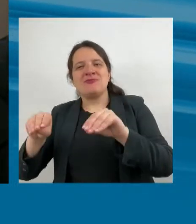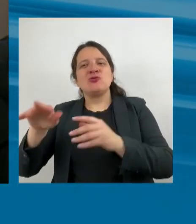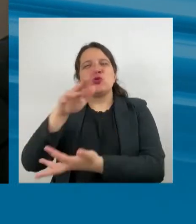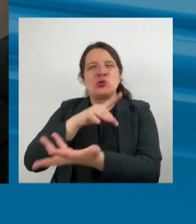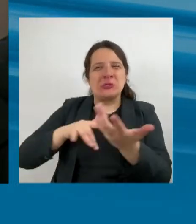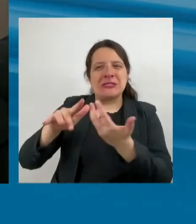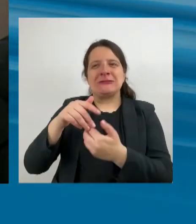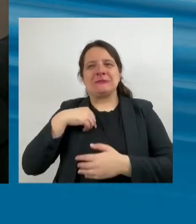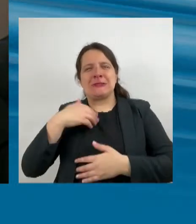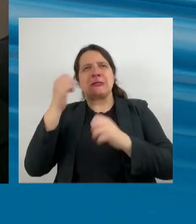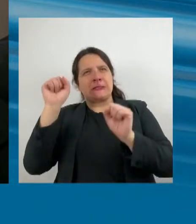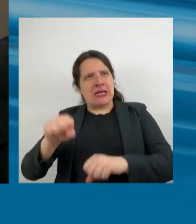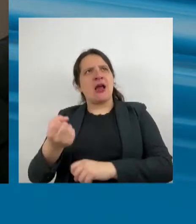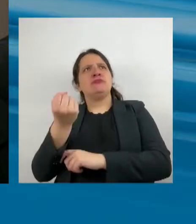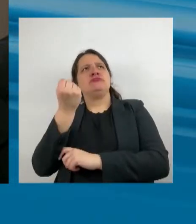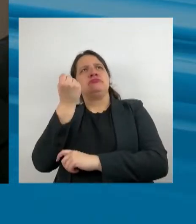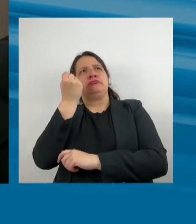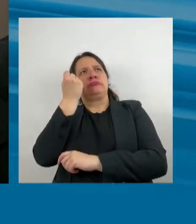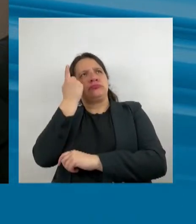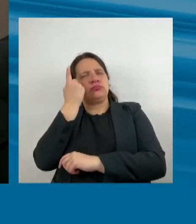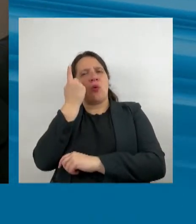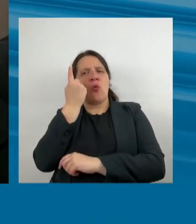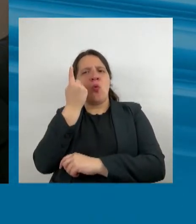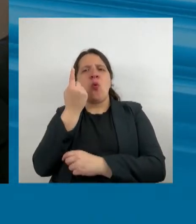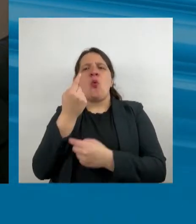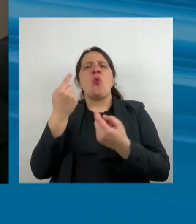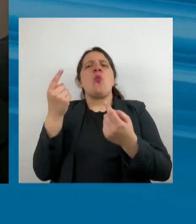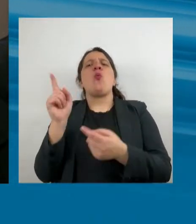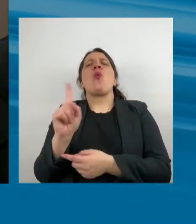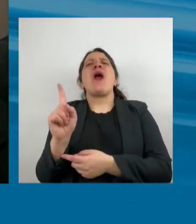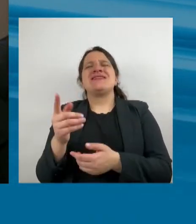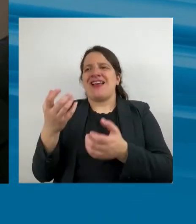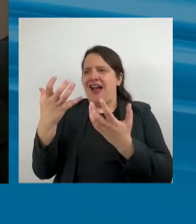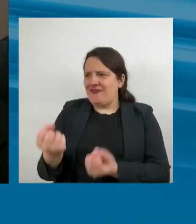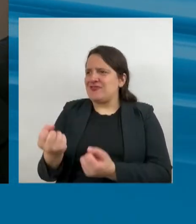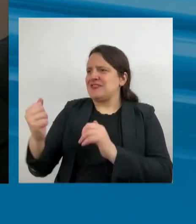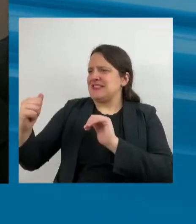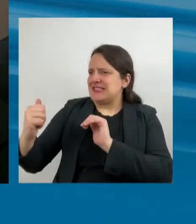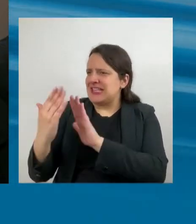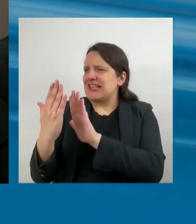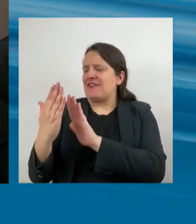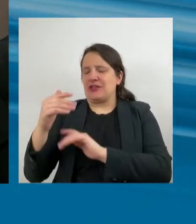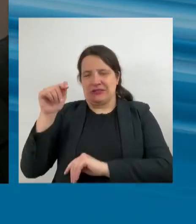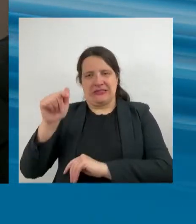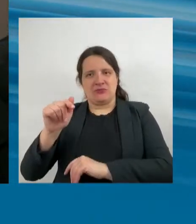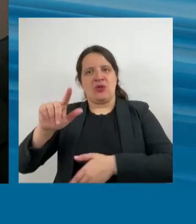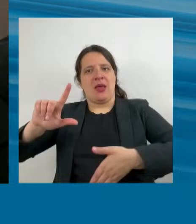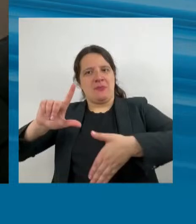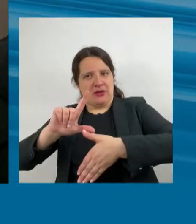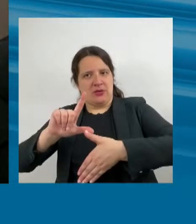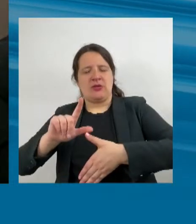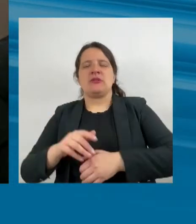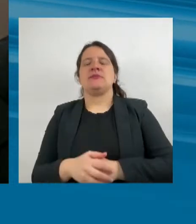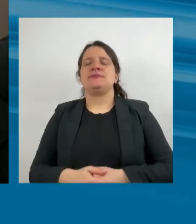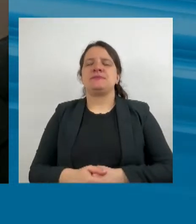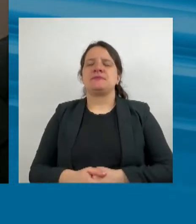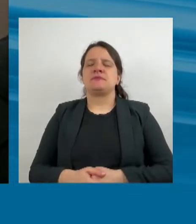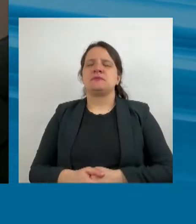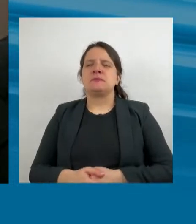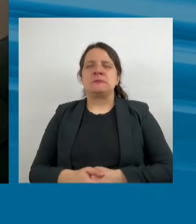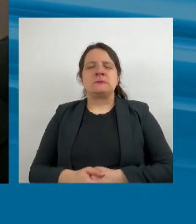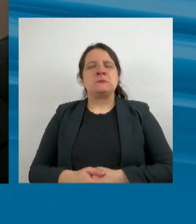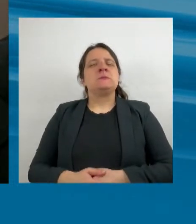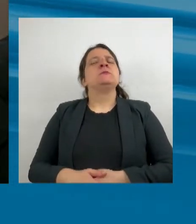the challenges of this particular hemisphere. I want to, of course, zero in on a